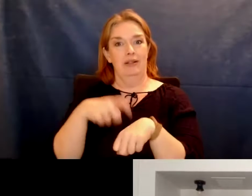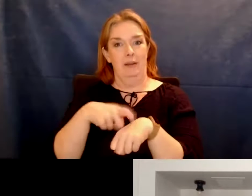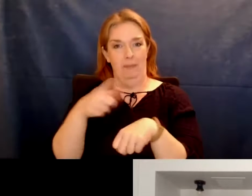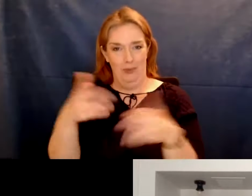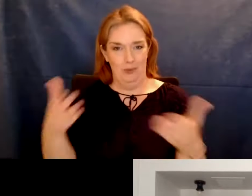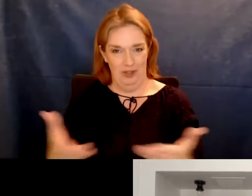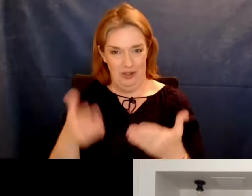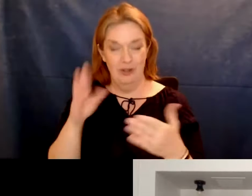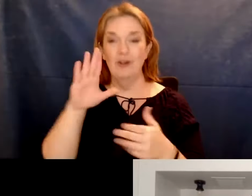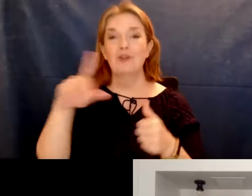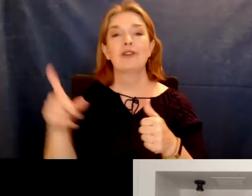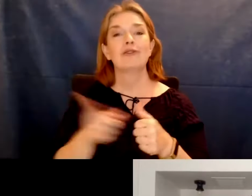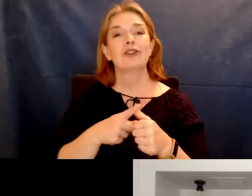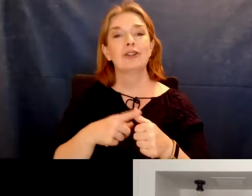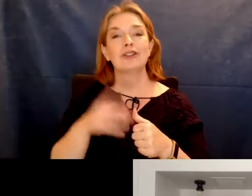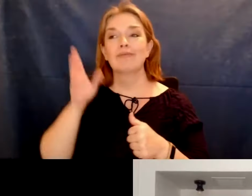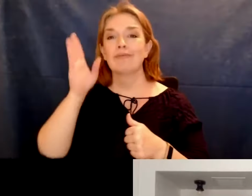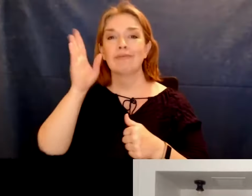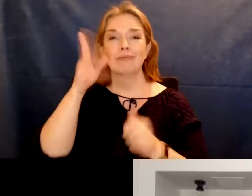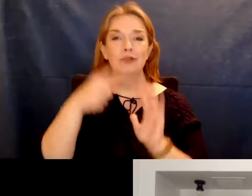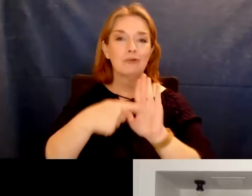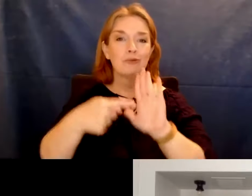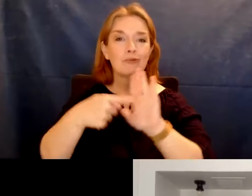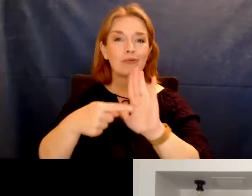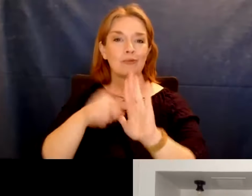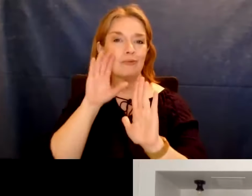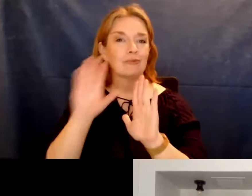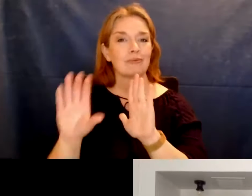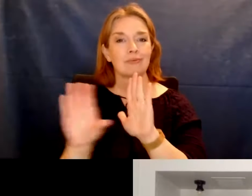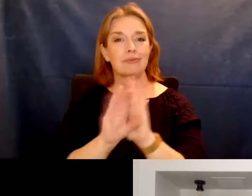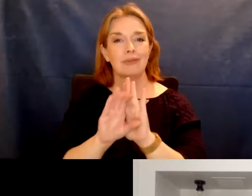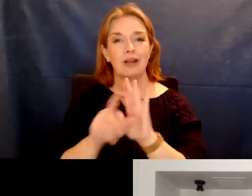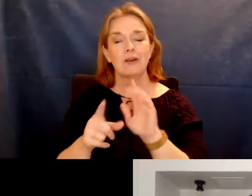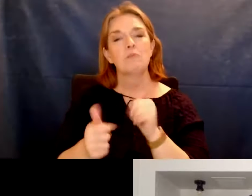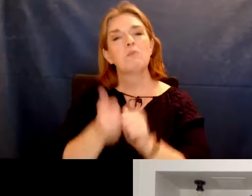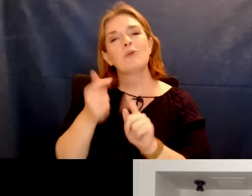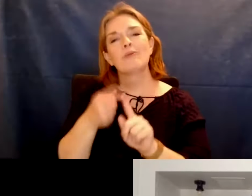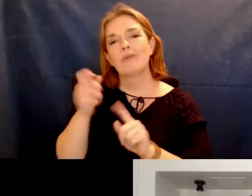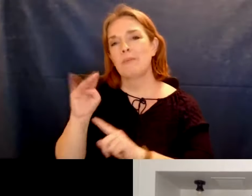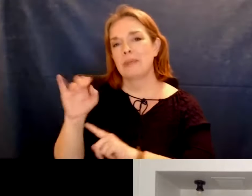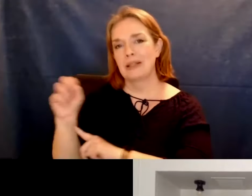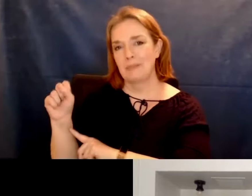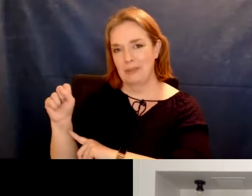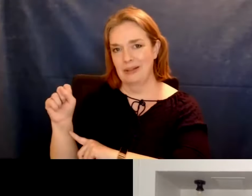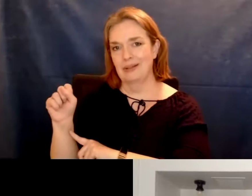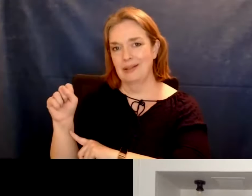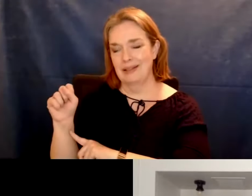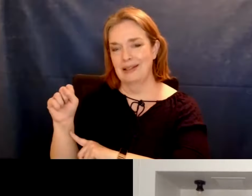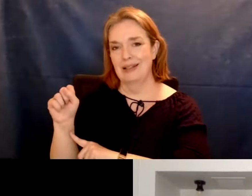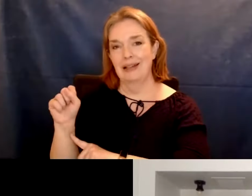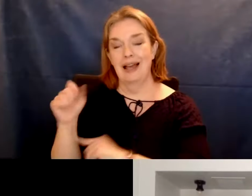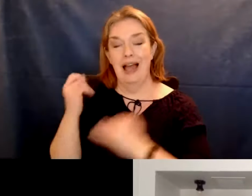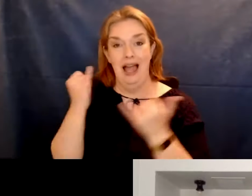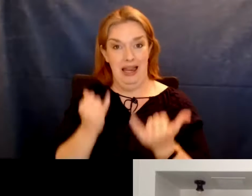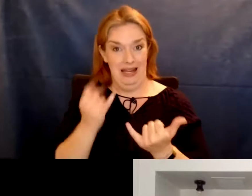your first talk and showed a bunch of photos that were largely from Mississippi, and it's really cool to